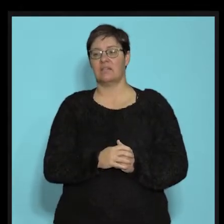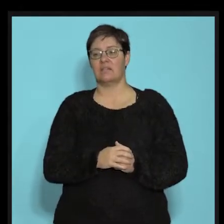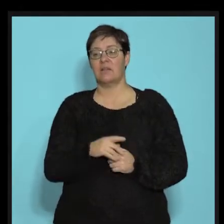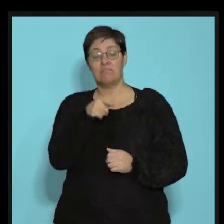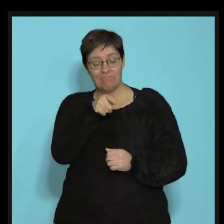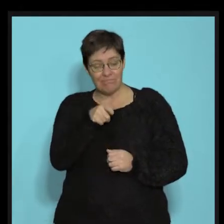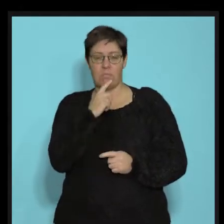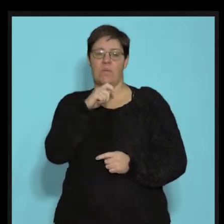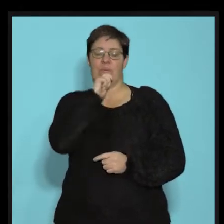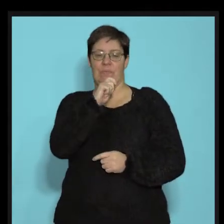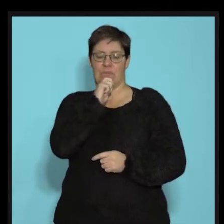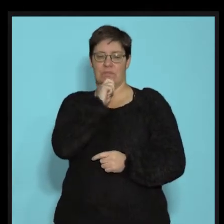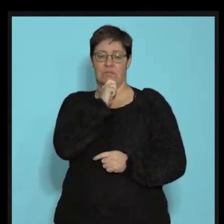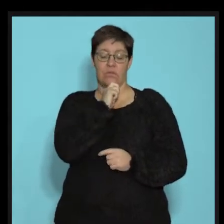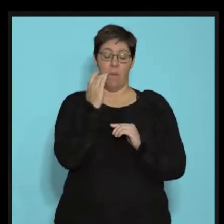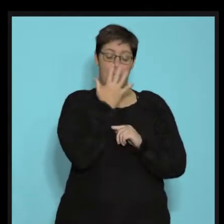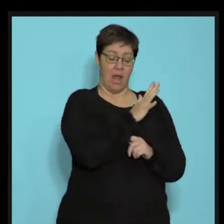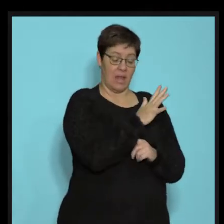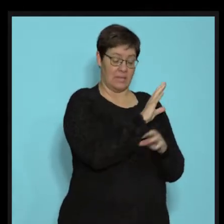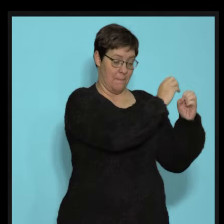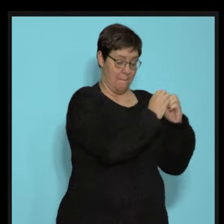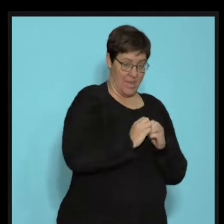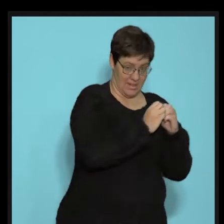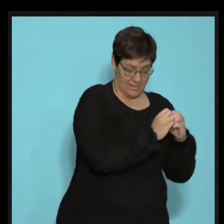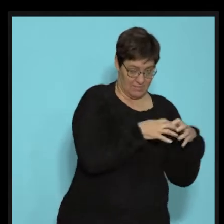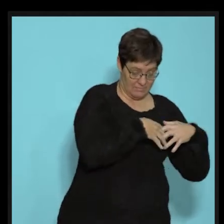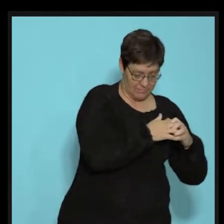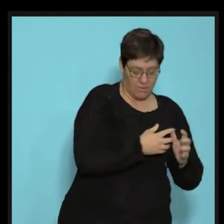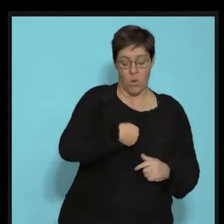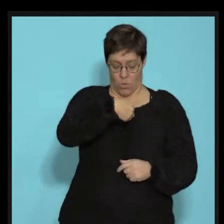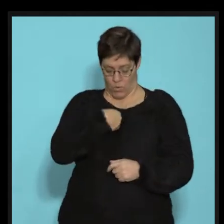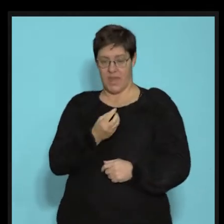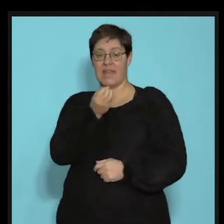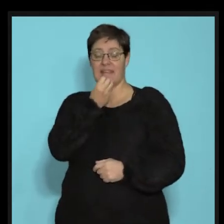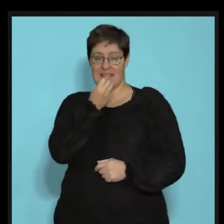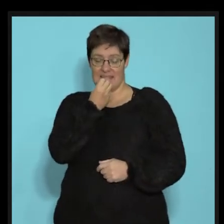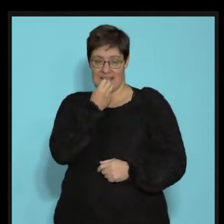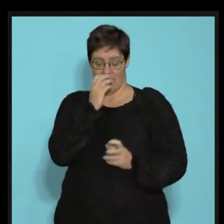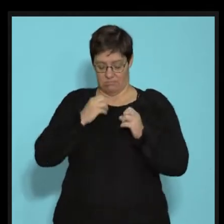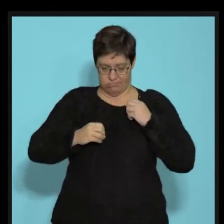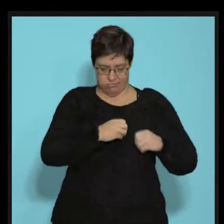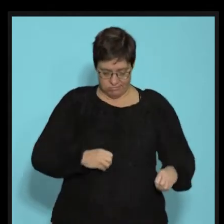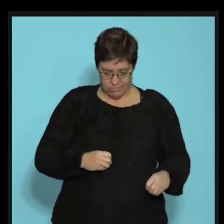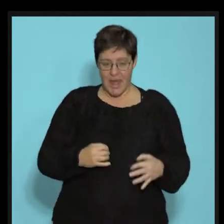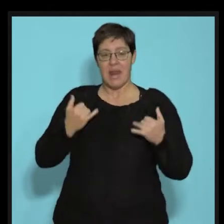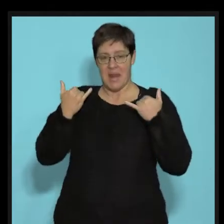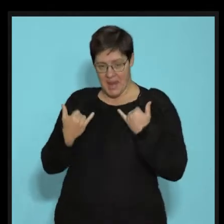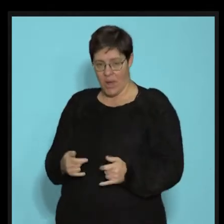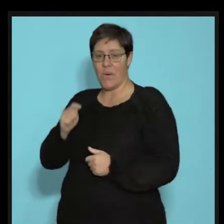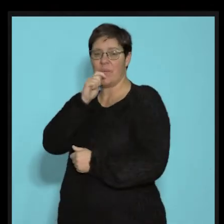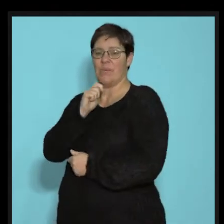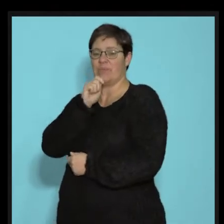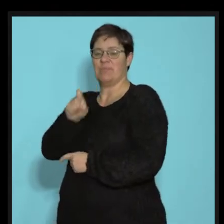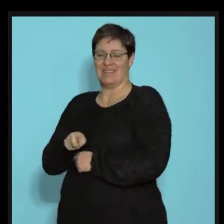to use it. So the plants made it, we ate it, and during cellular respiration, what did